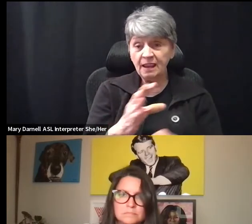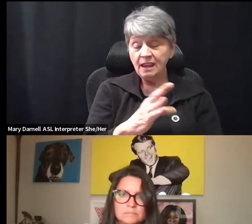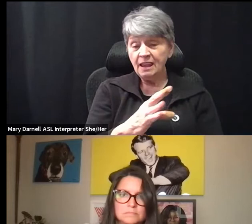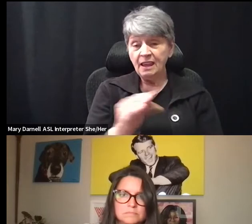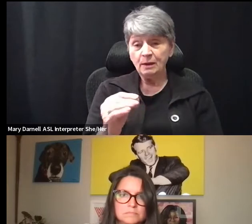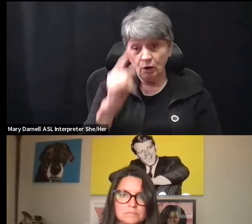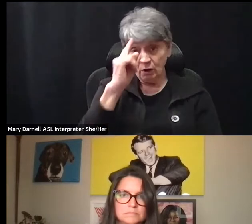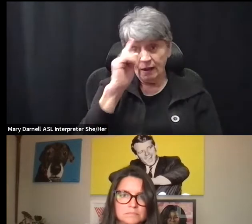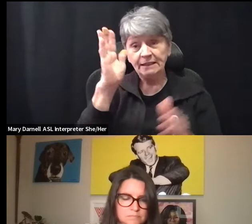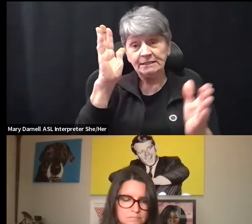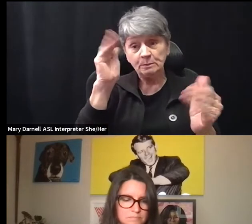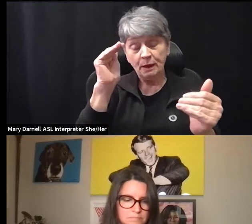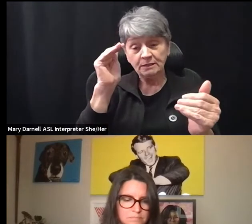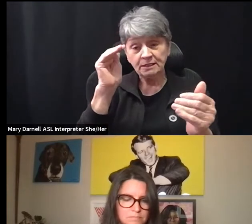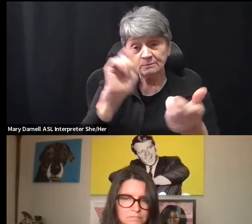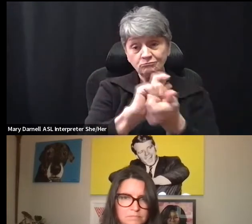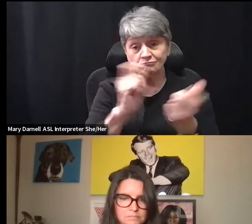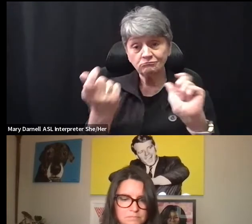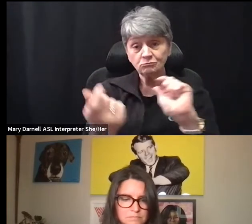the reversal of Roe v. Wade.